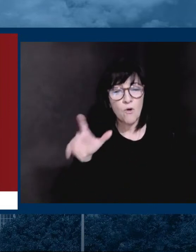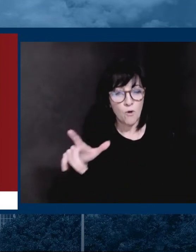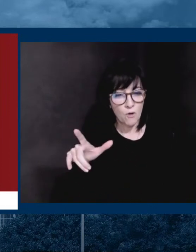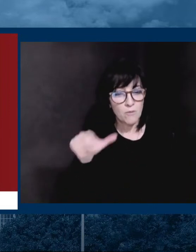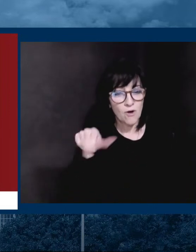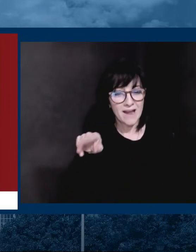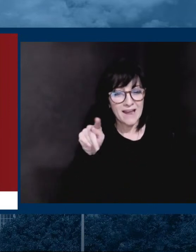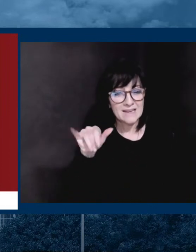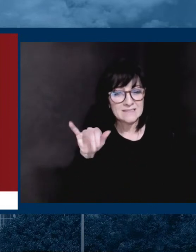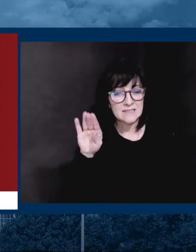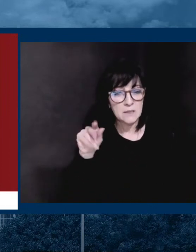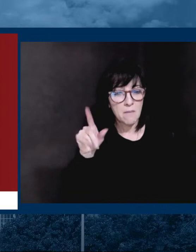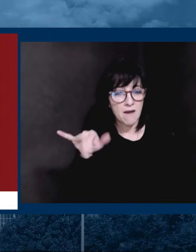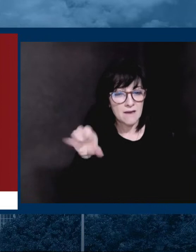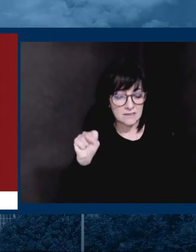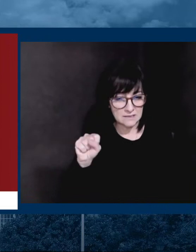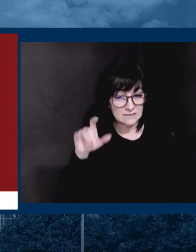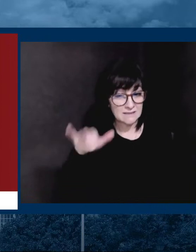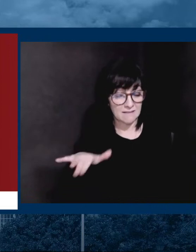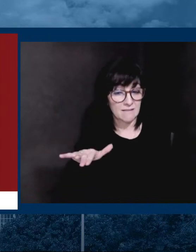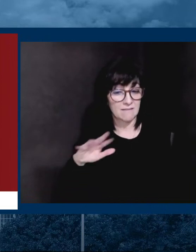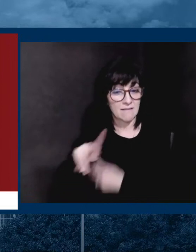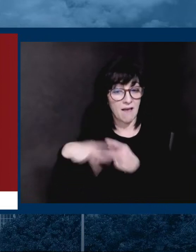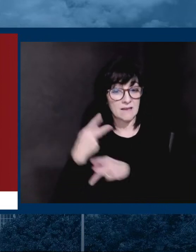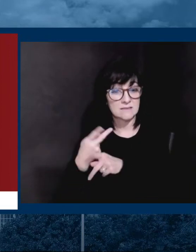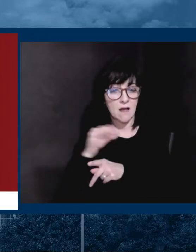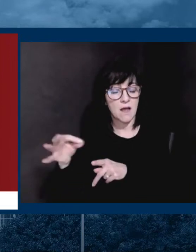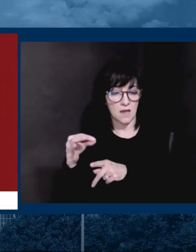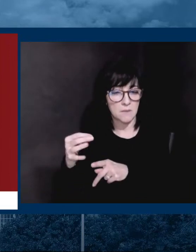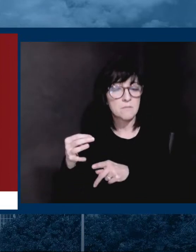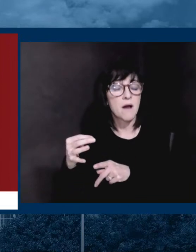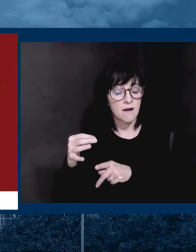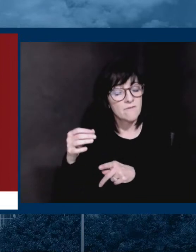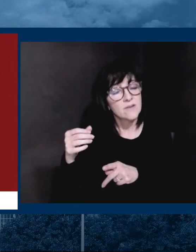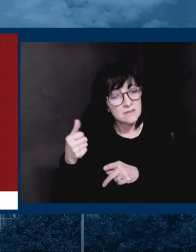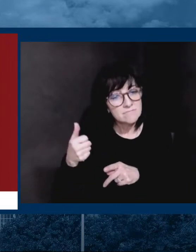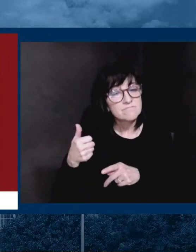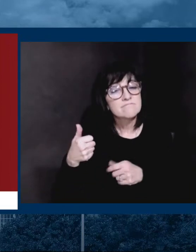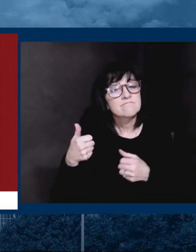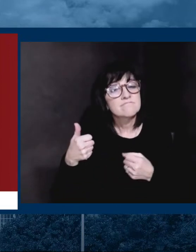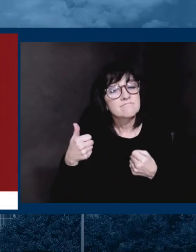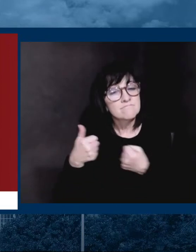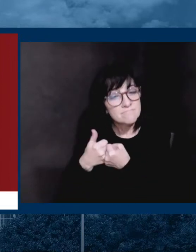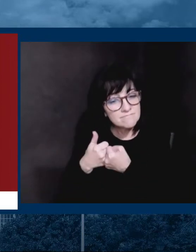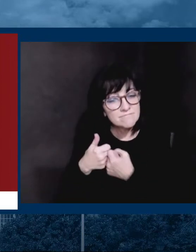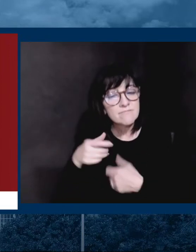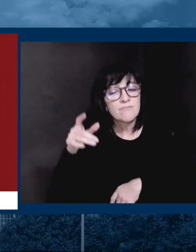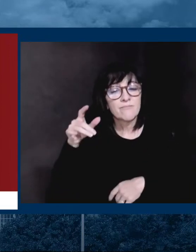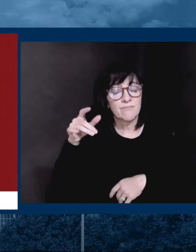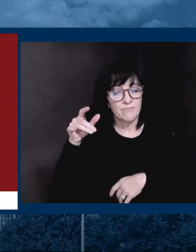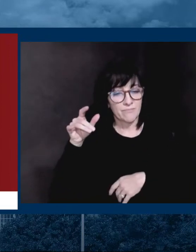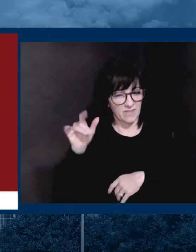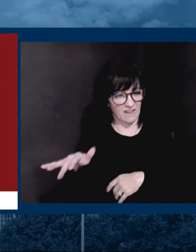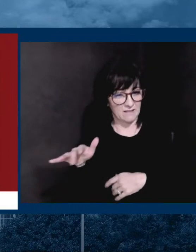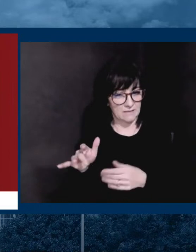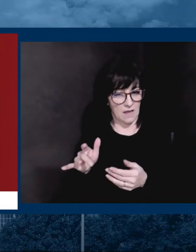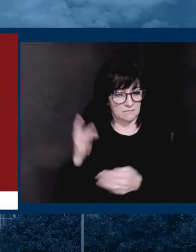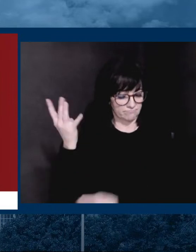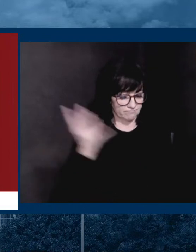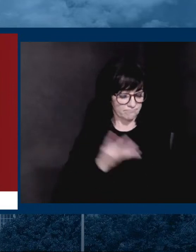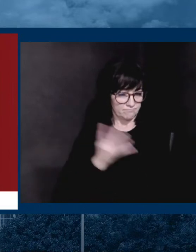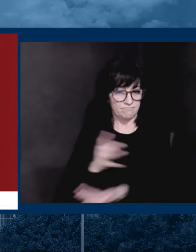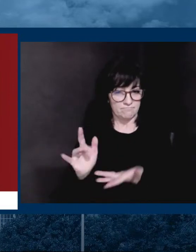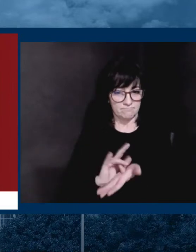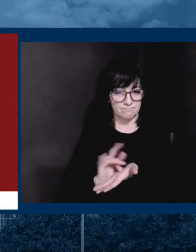for preventing elderly patients from needing hospitalizations in the first instance. This week,